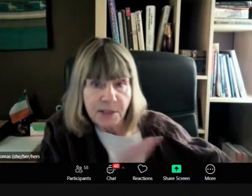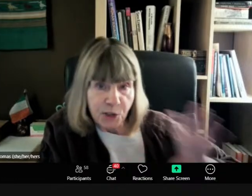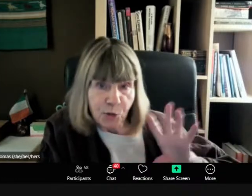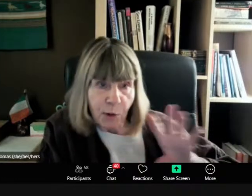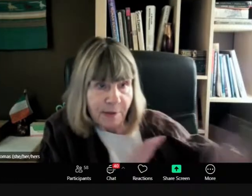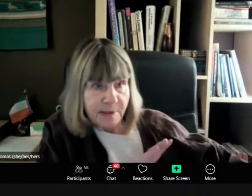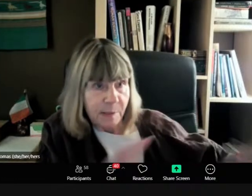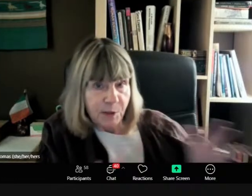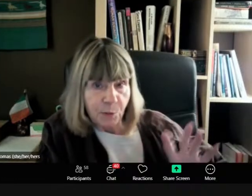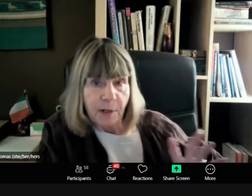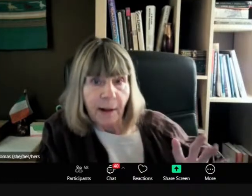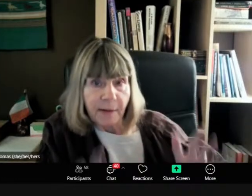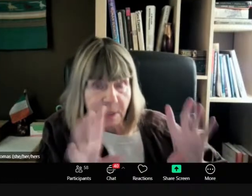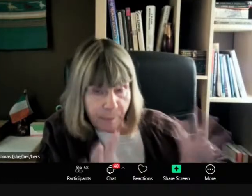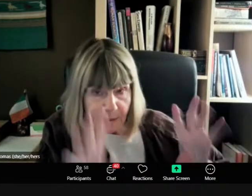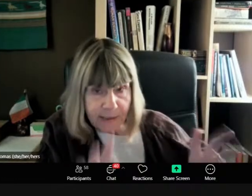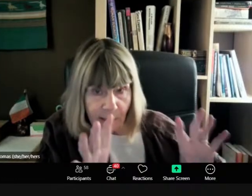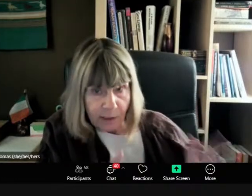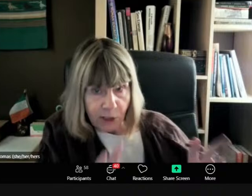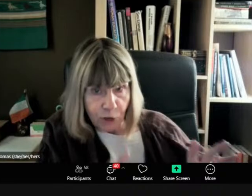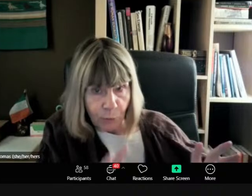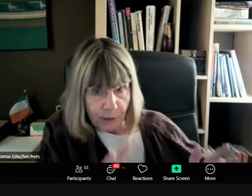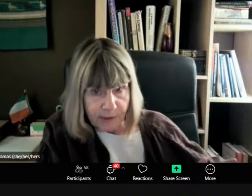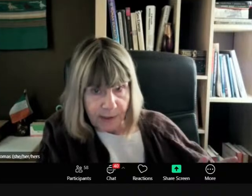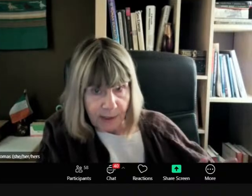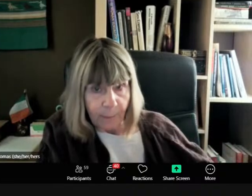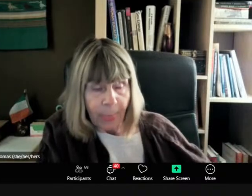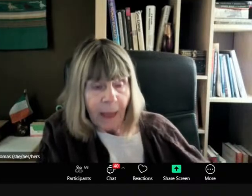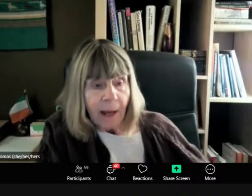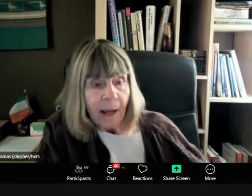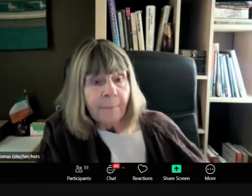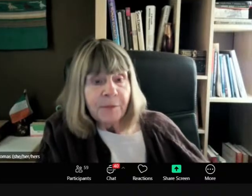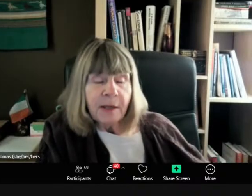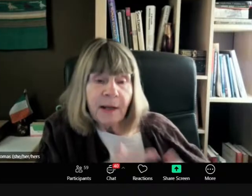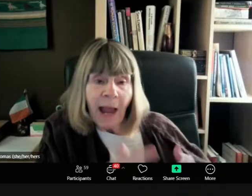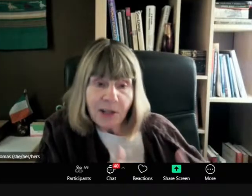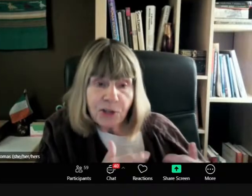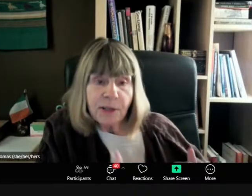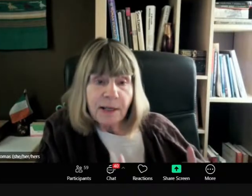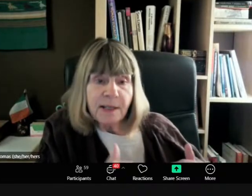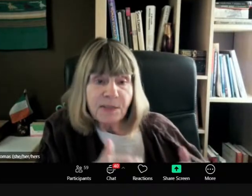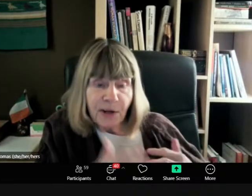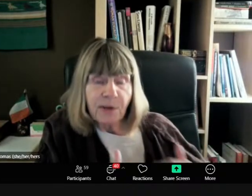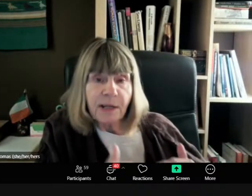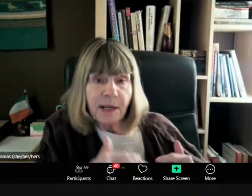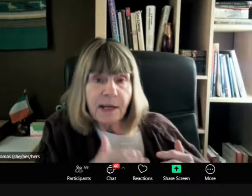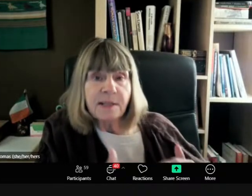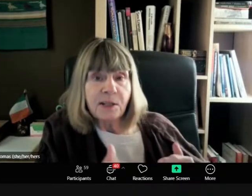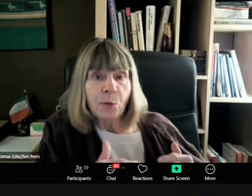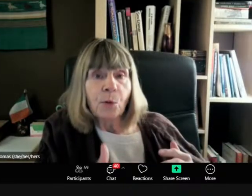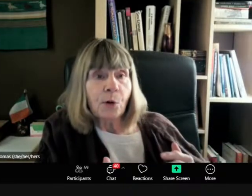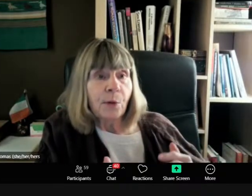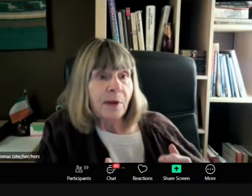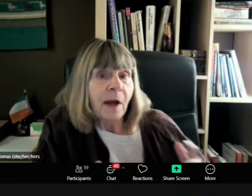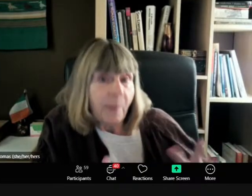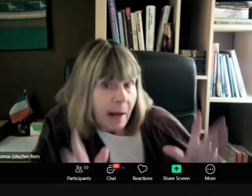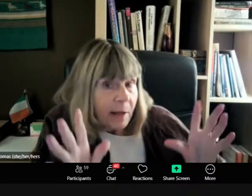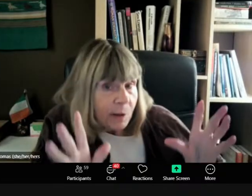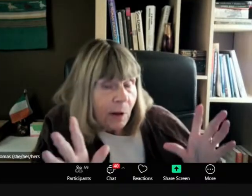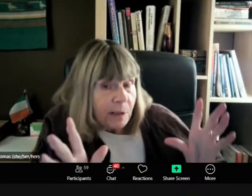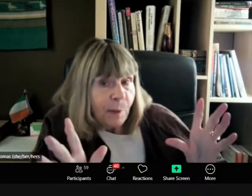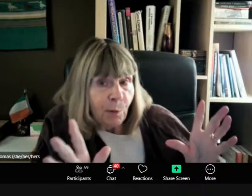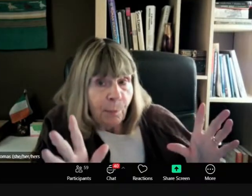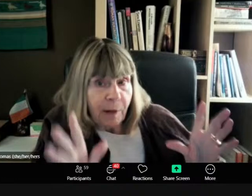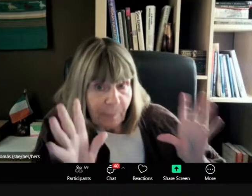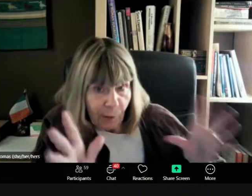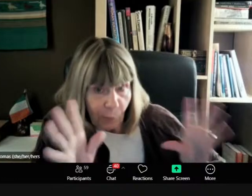doesn't, and there's a discrepancy between that. That's the biggest single issue we see. It actually is fairly easy to work with, as